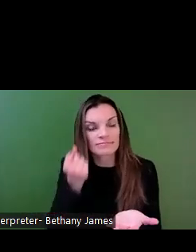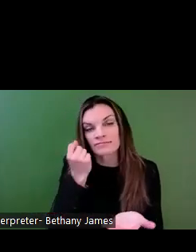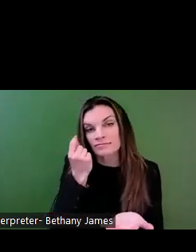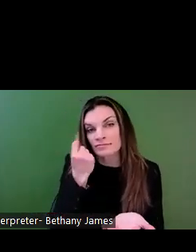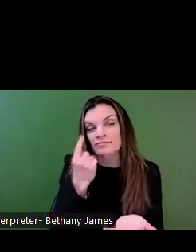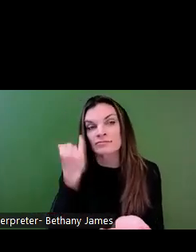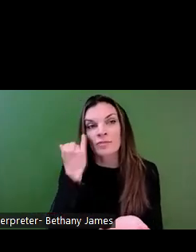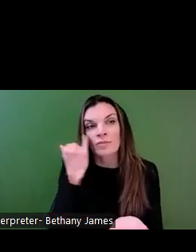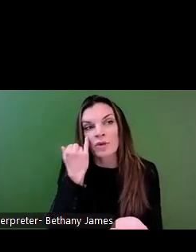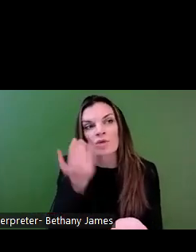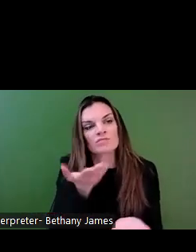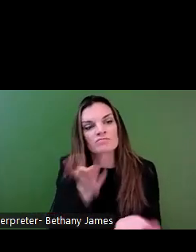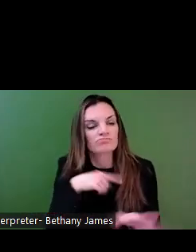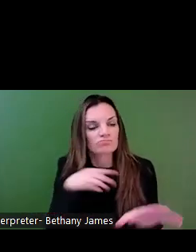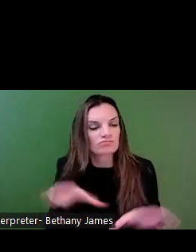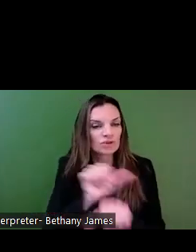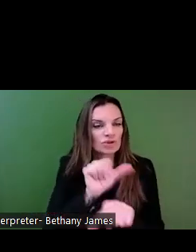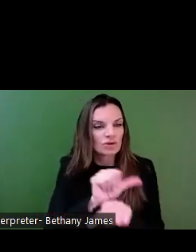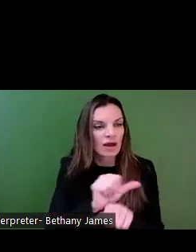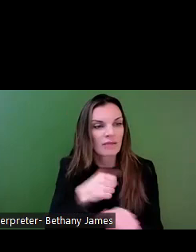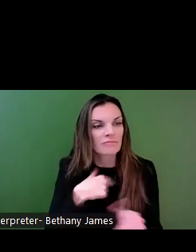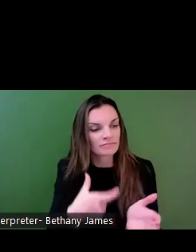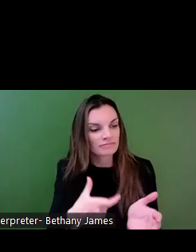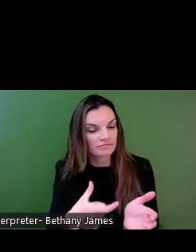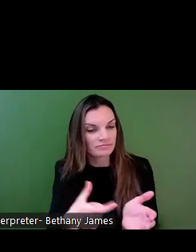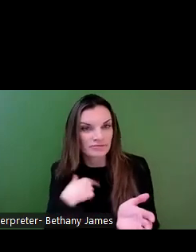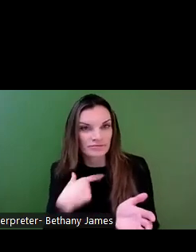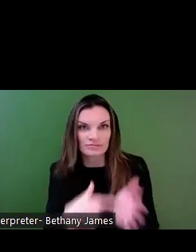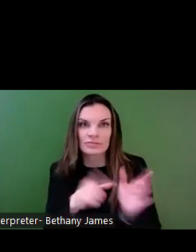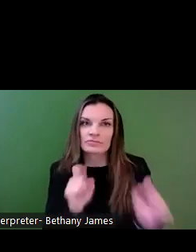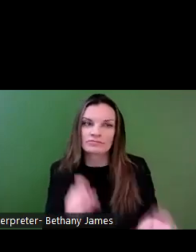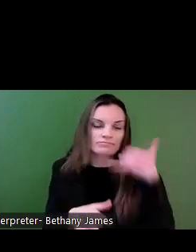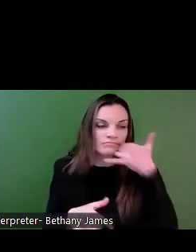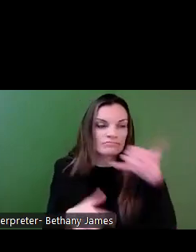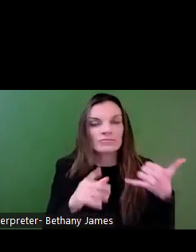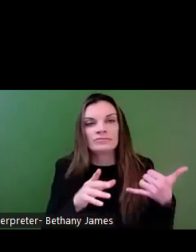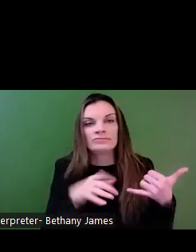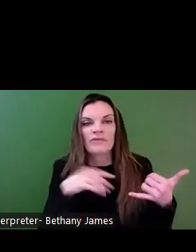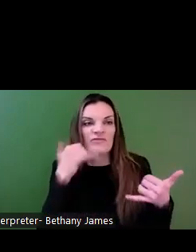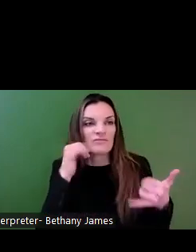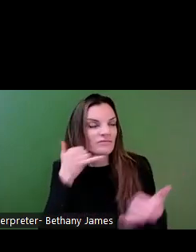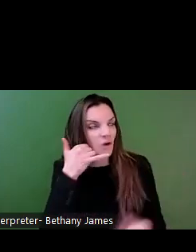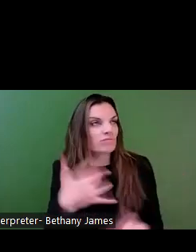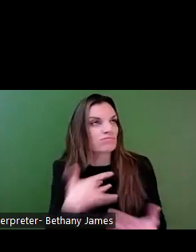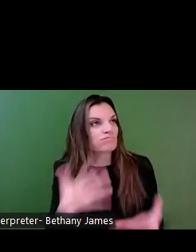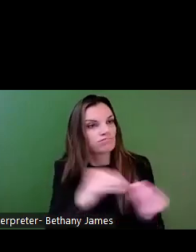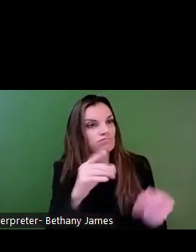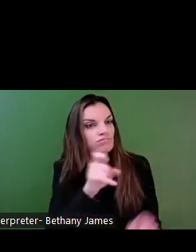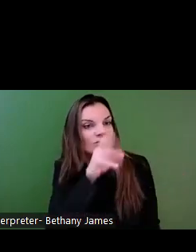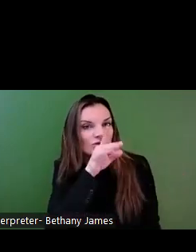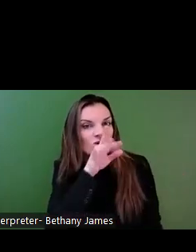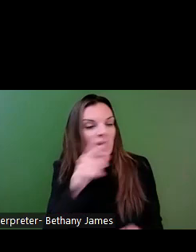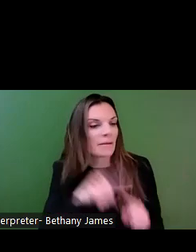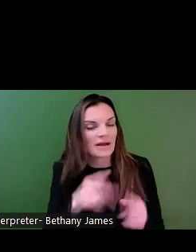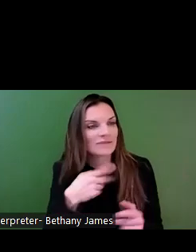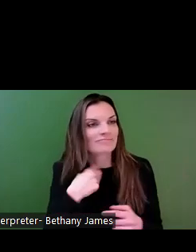marginal job function, switching with another marginal job function could be considered as an accommodation. One might need to